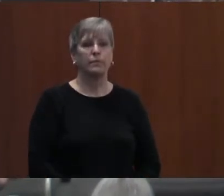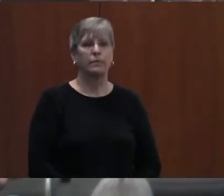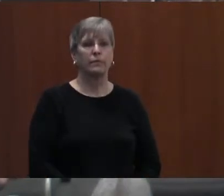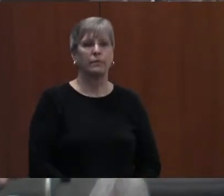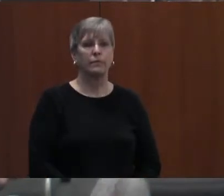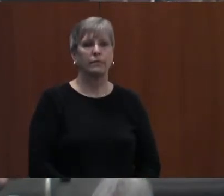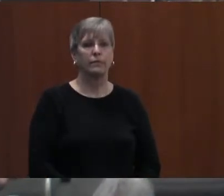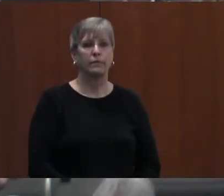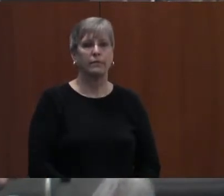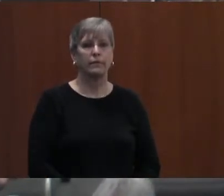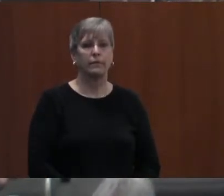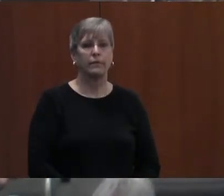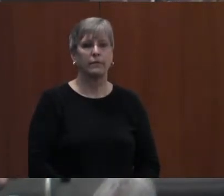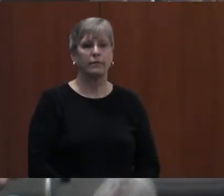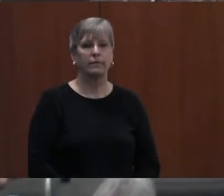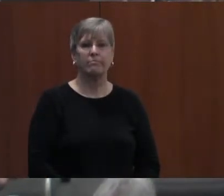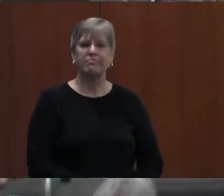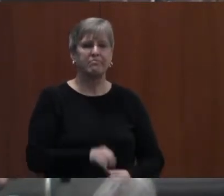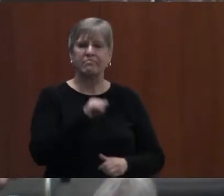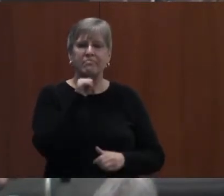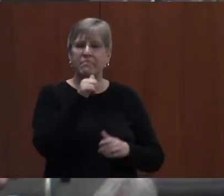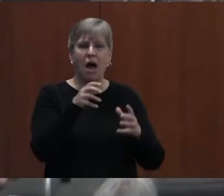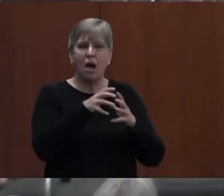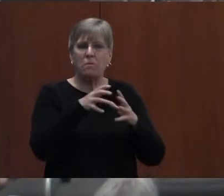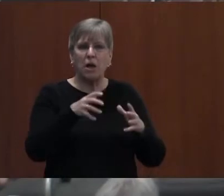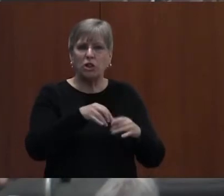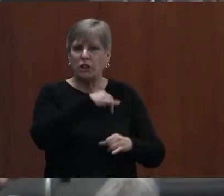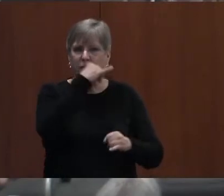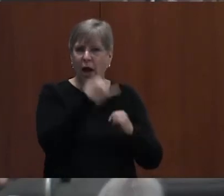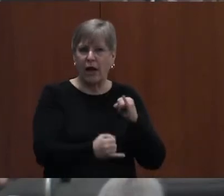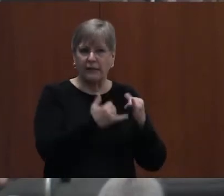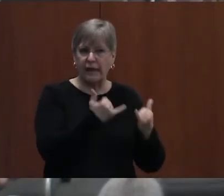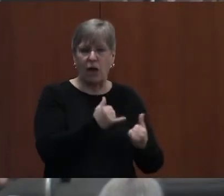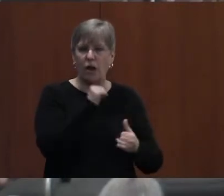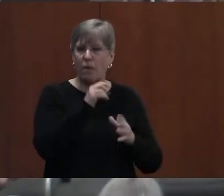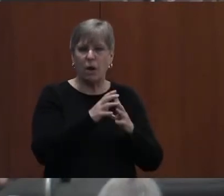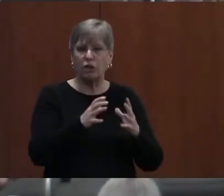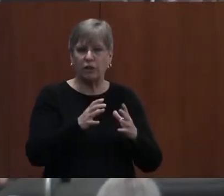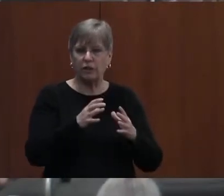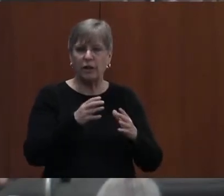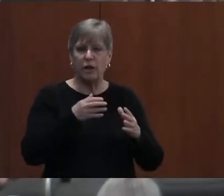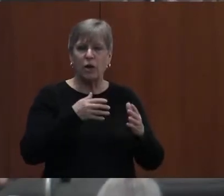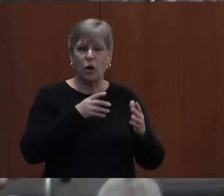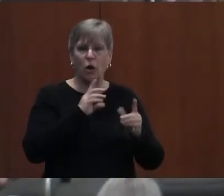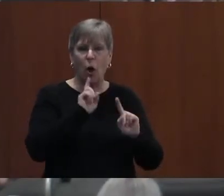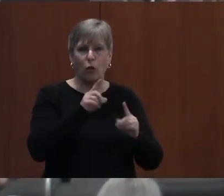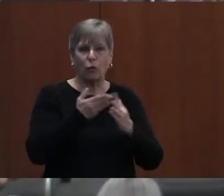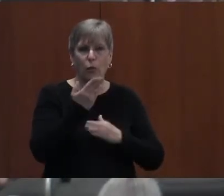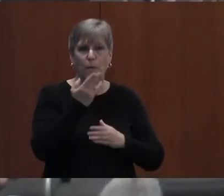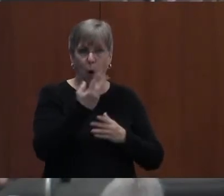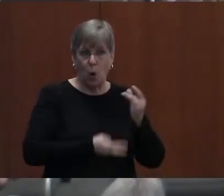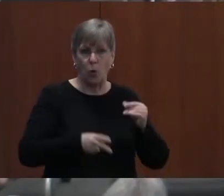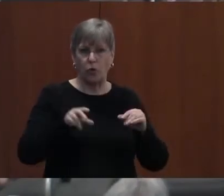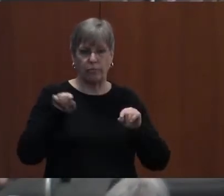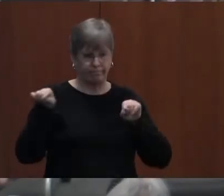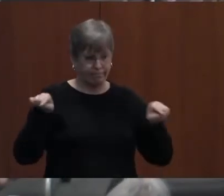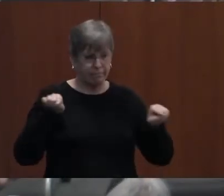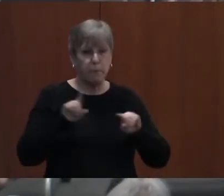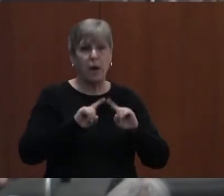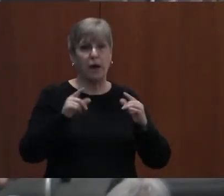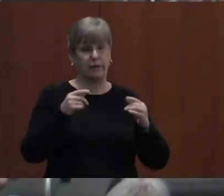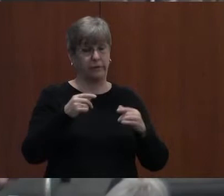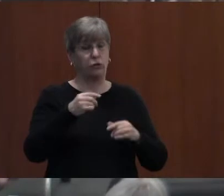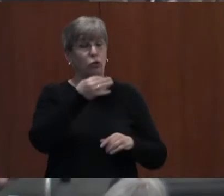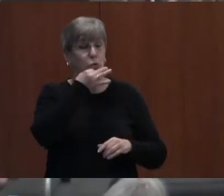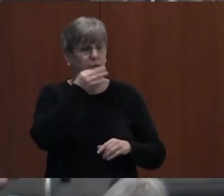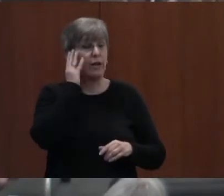And not much has been finalized. Not much has gone through both sides, but a lot is about